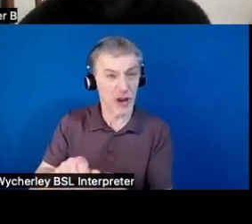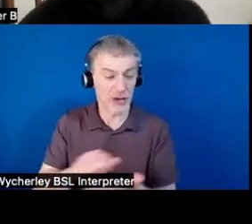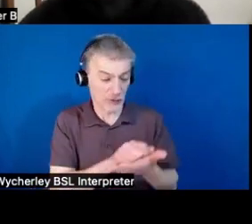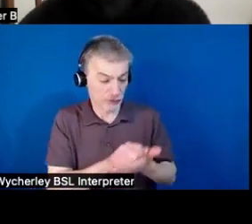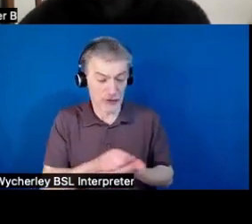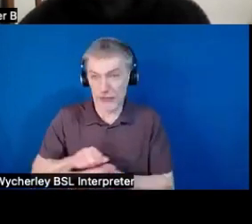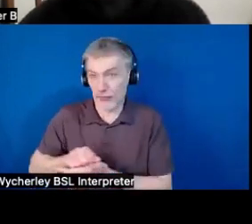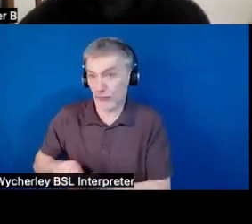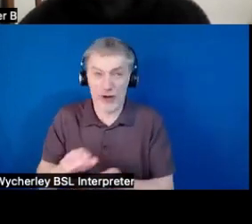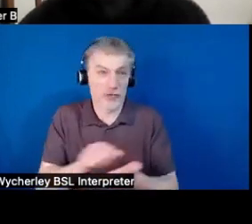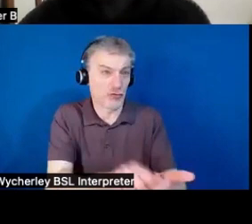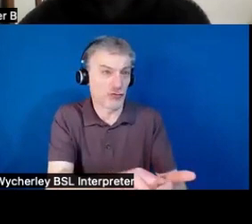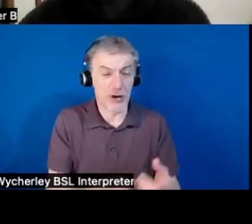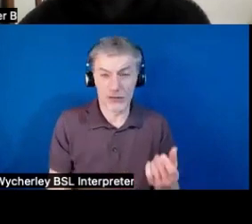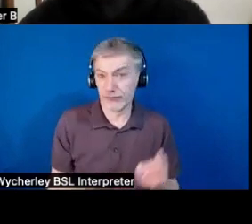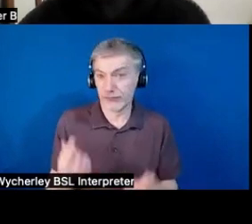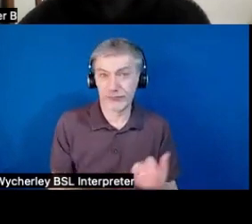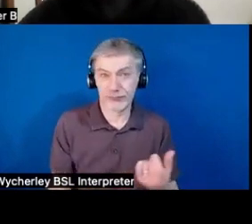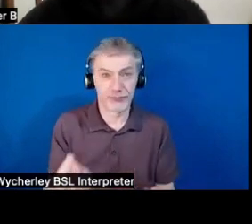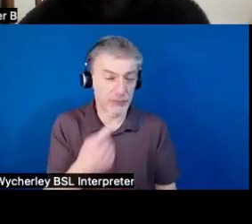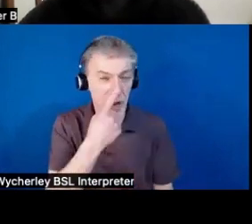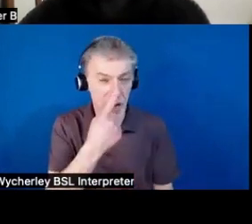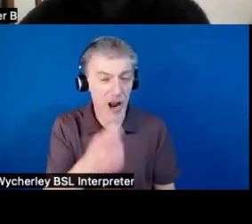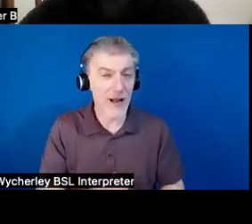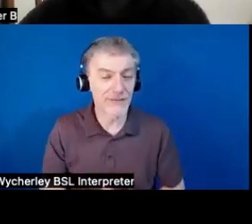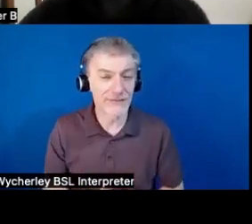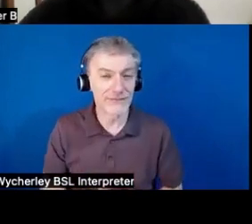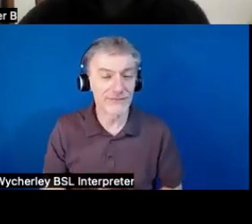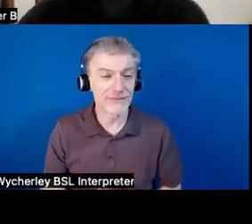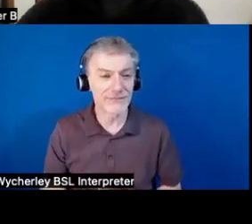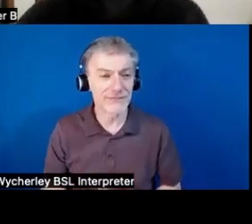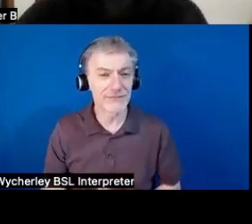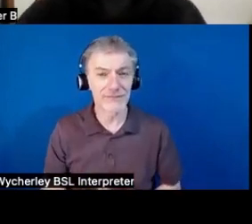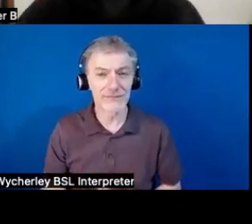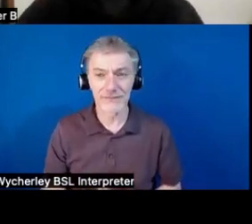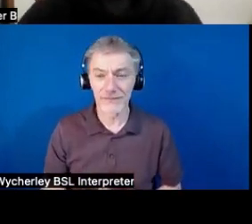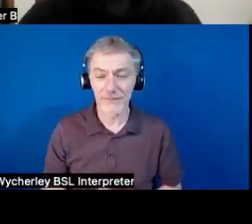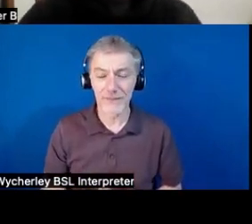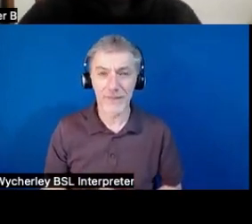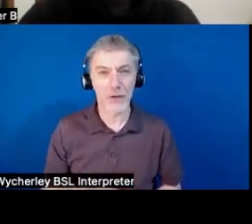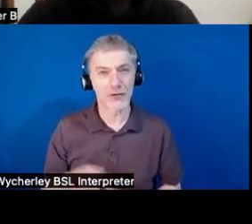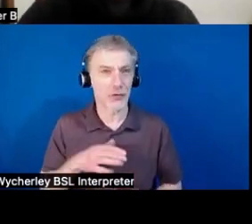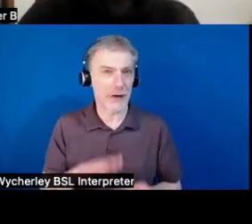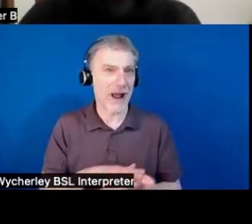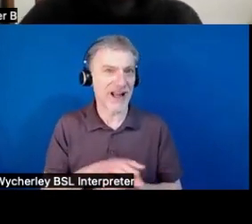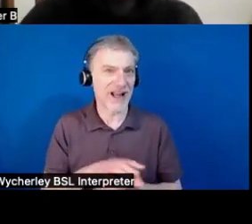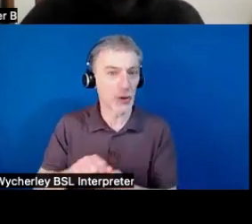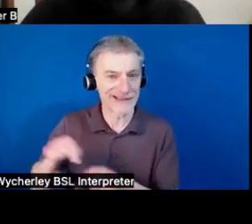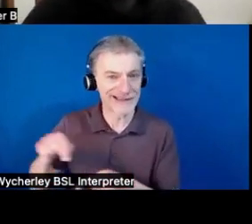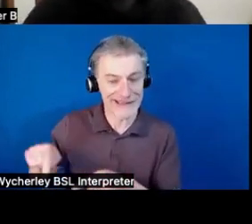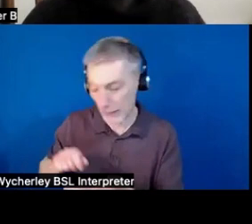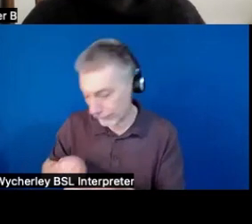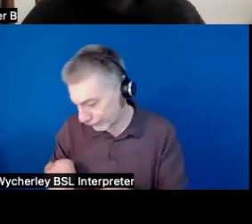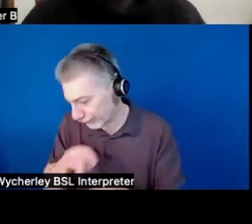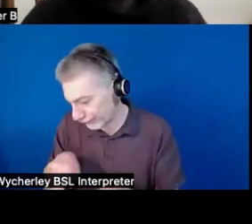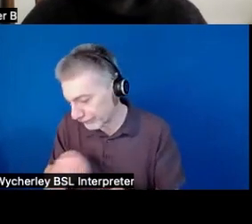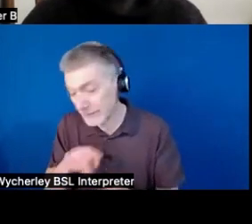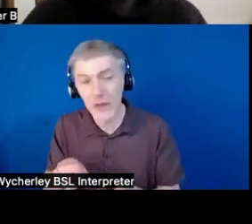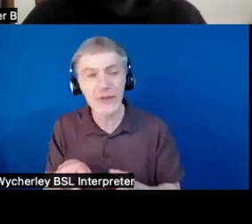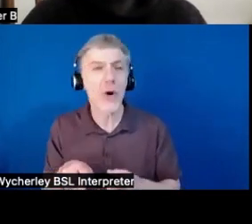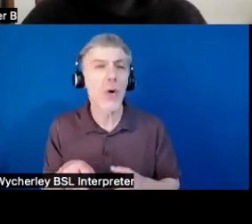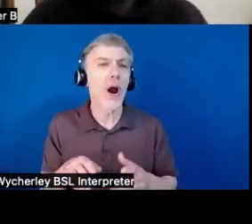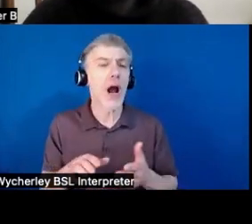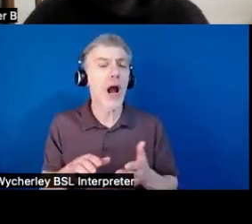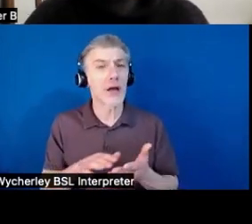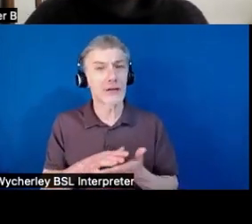And so I was thinking about how form, sorry, my notes are kind of down here, form might affect or be echoed in the form